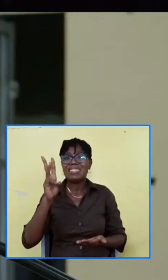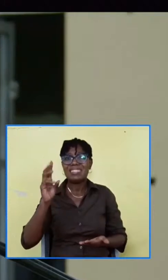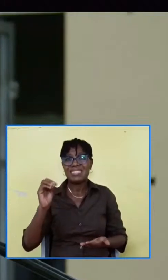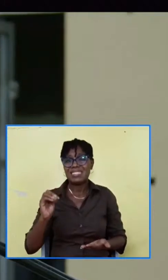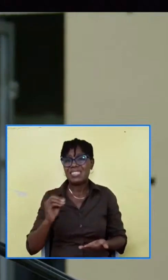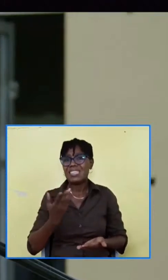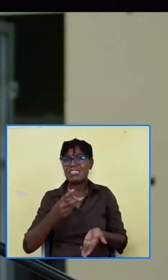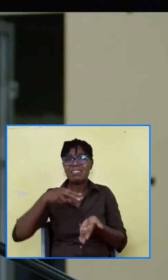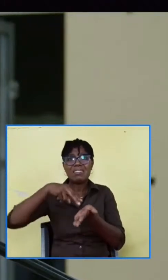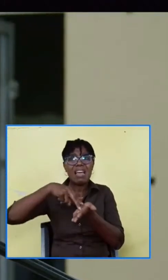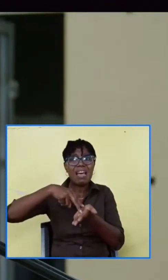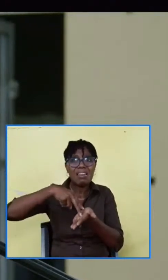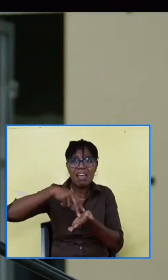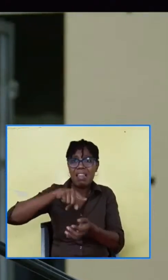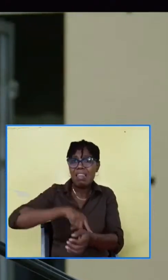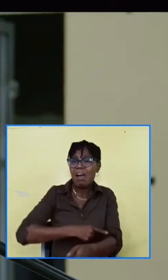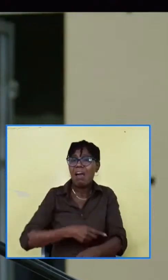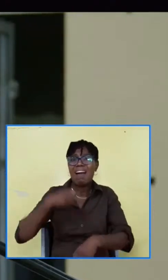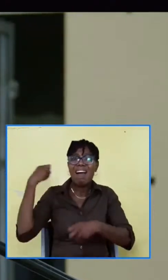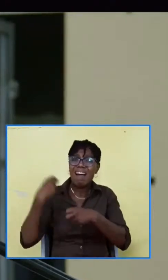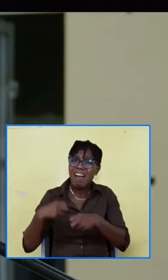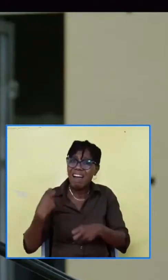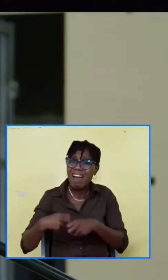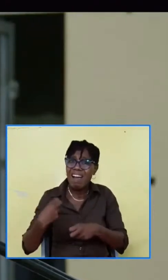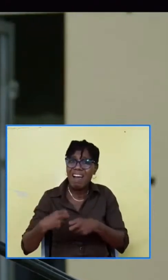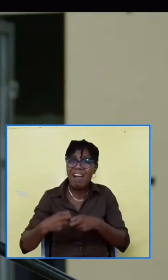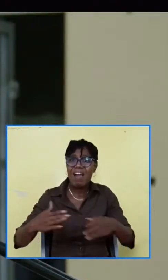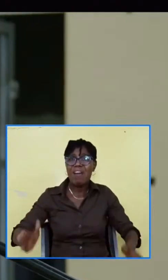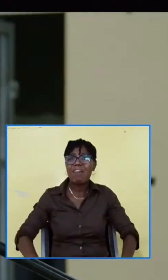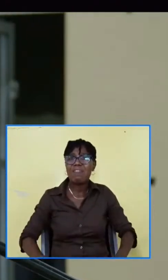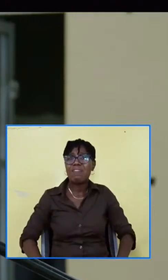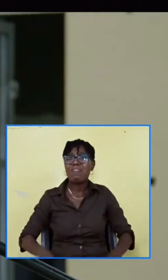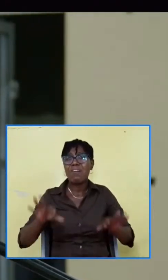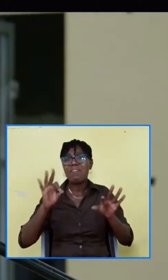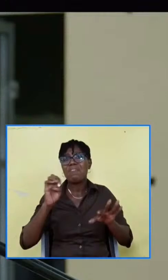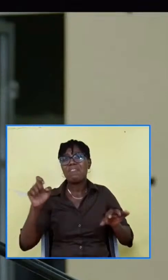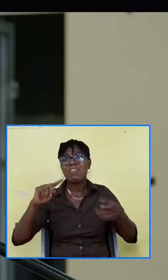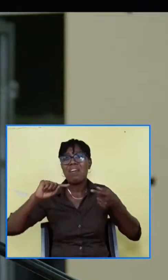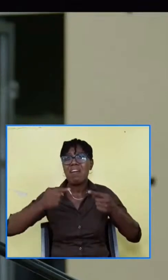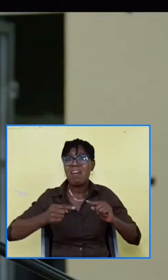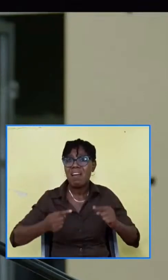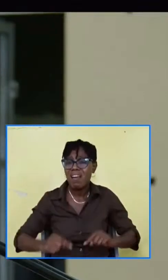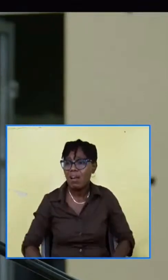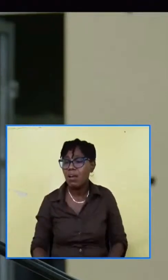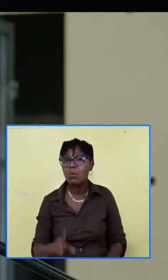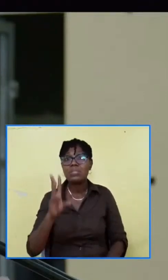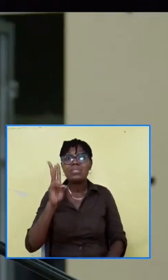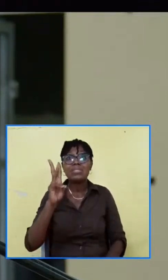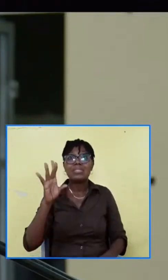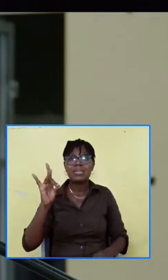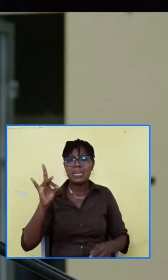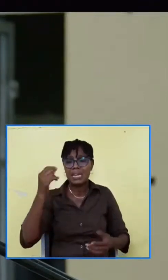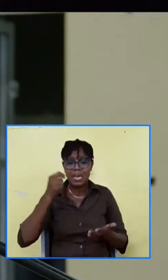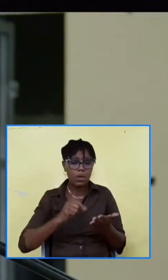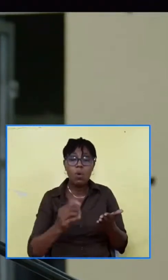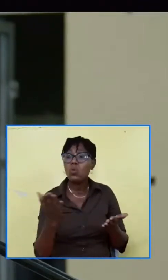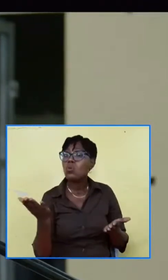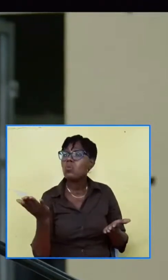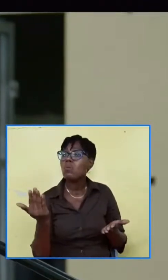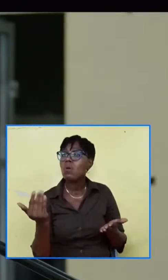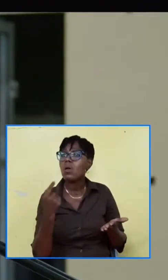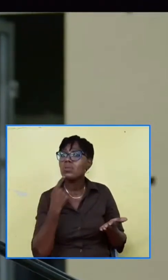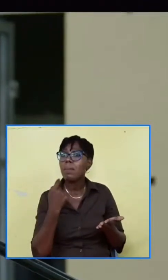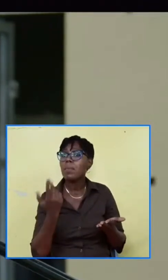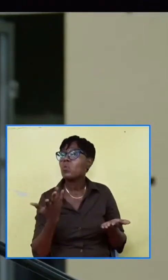feet anymore, and is she going to be able to do waitress work? When she gets to 68, she can't remember with the order and mixing them up and